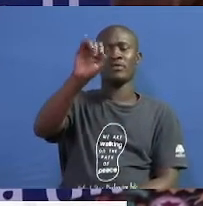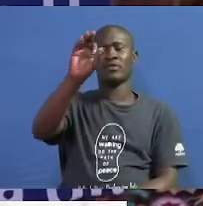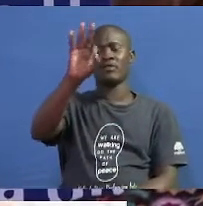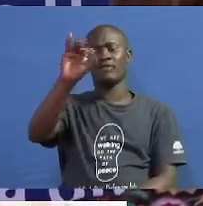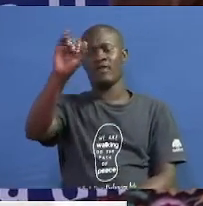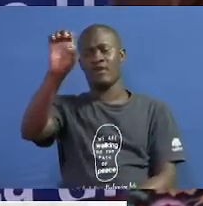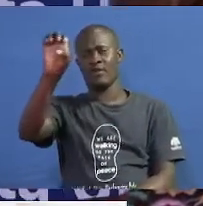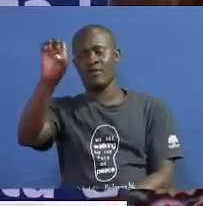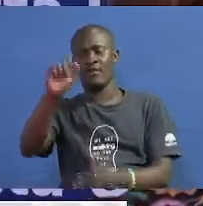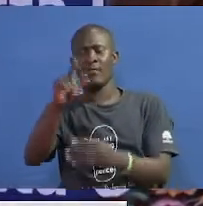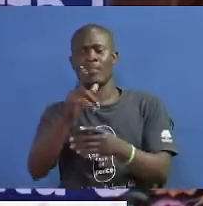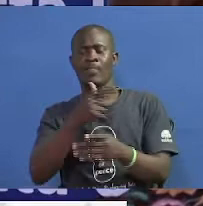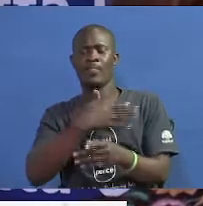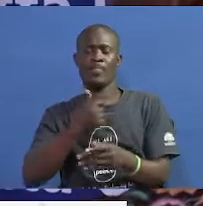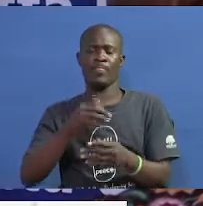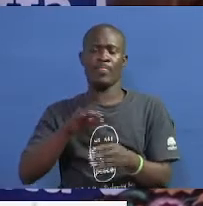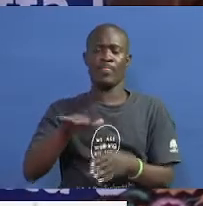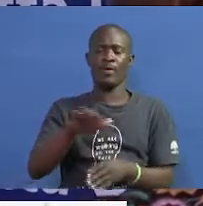things around